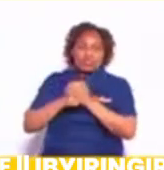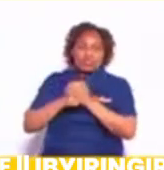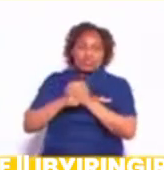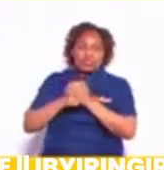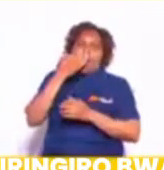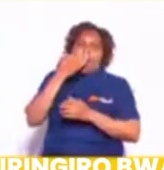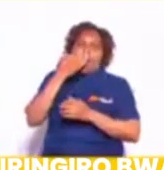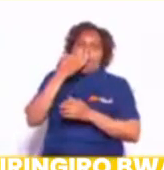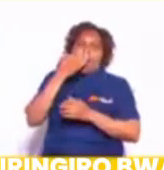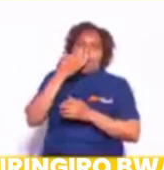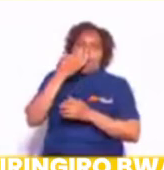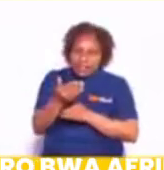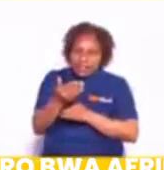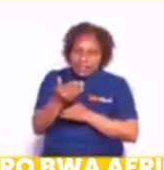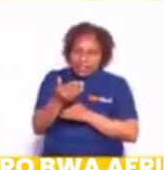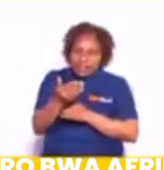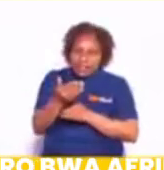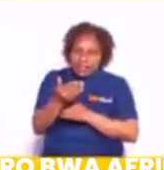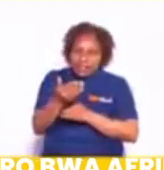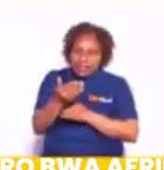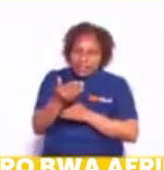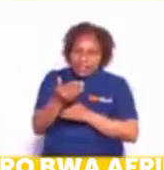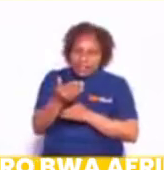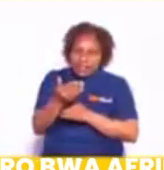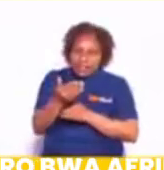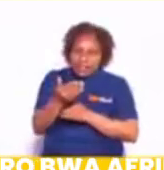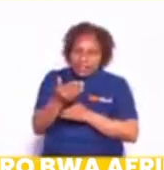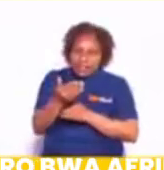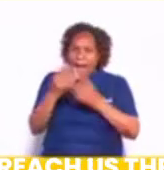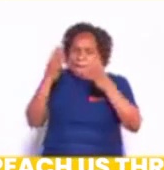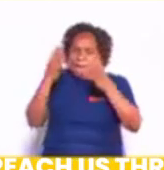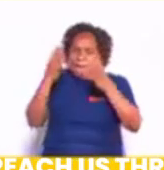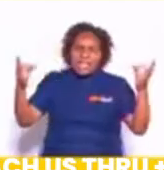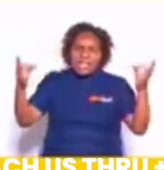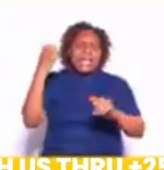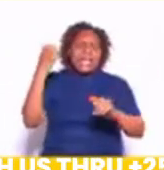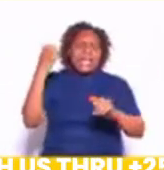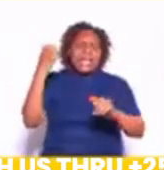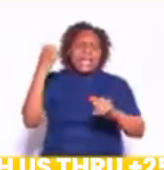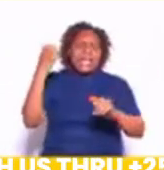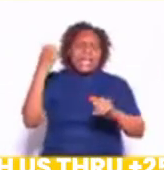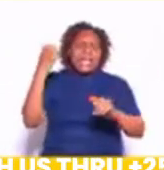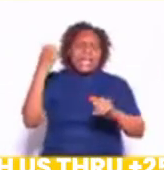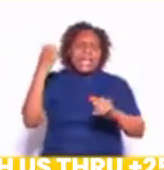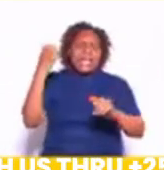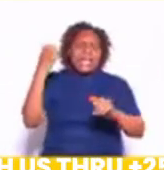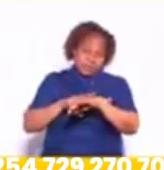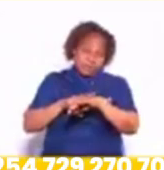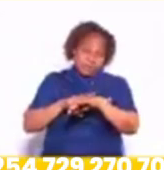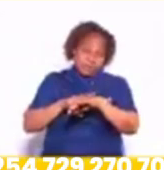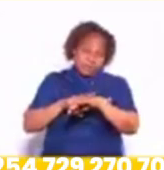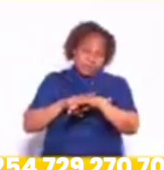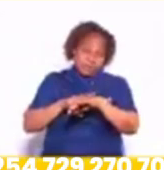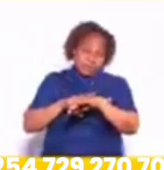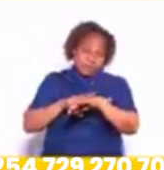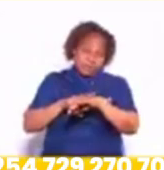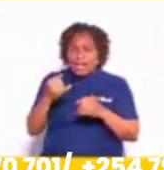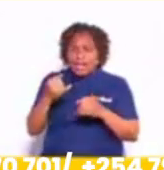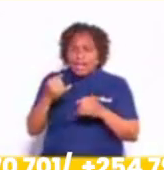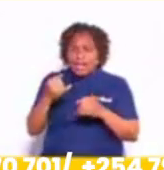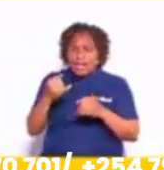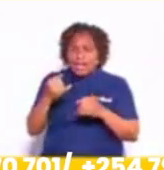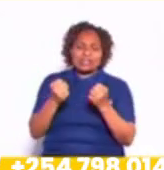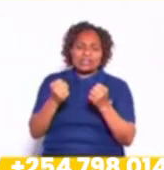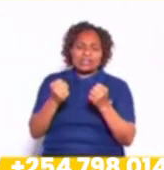questions. Why is marriage so tough at times? Why do some lifelong relationships click